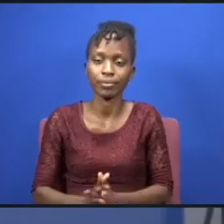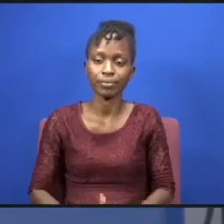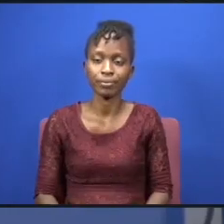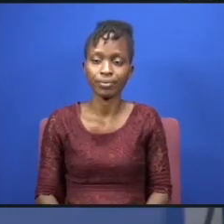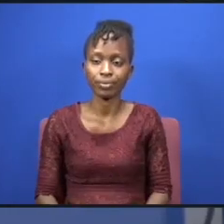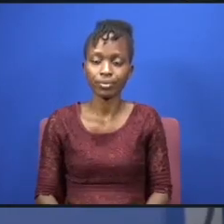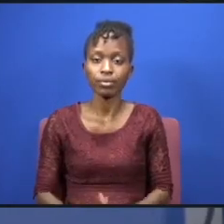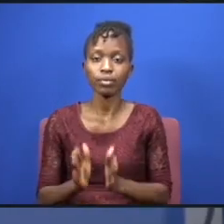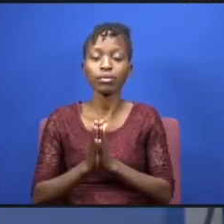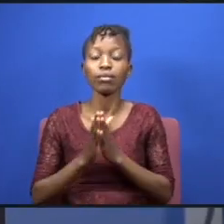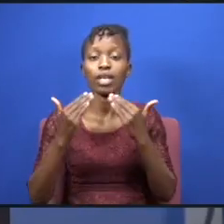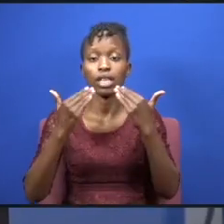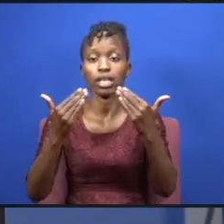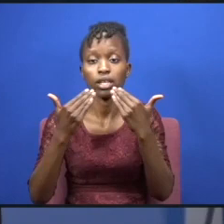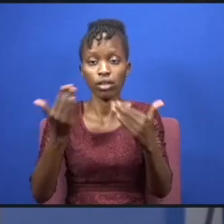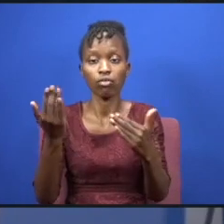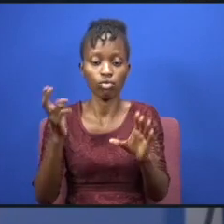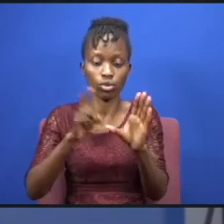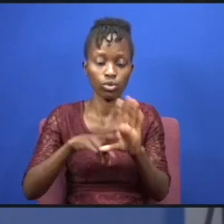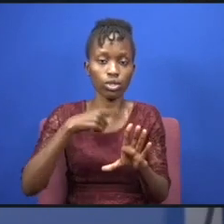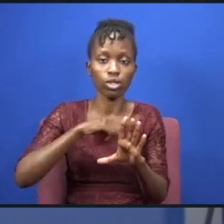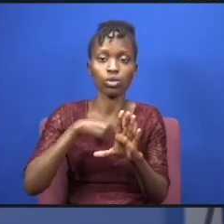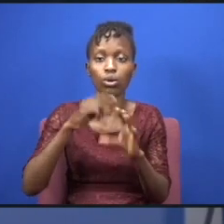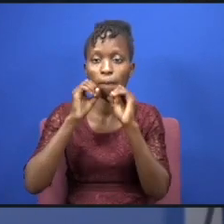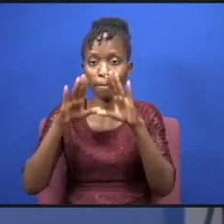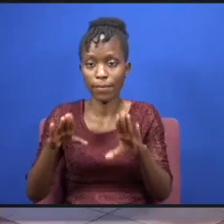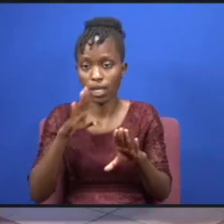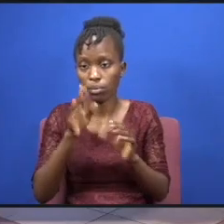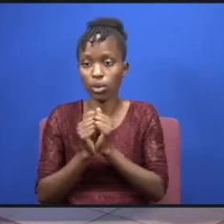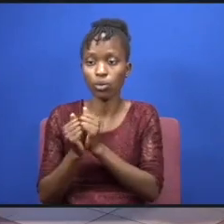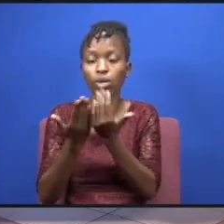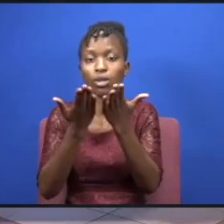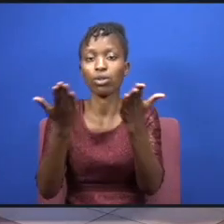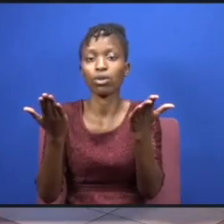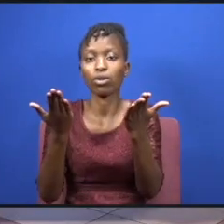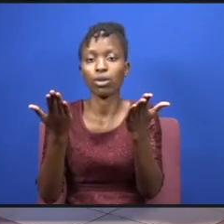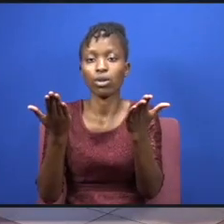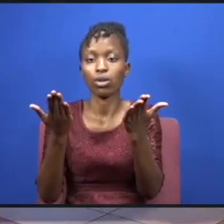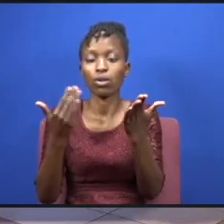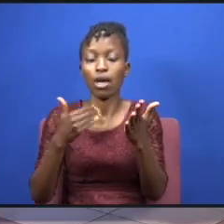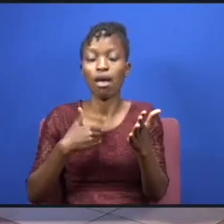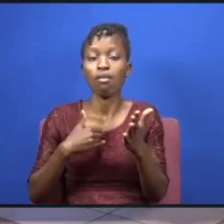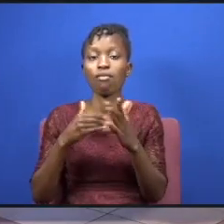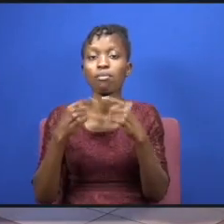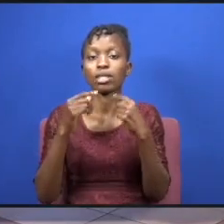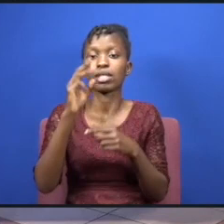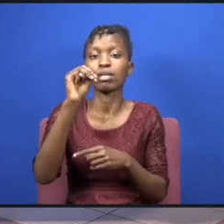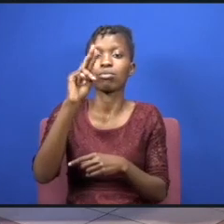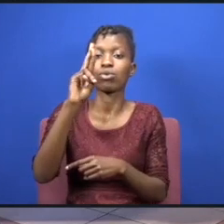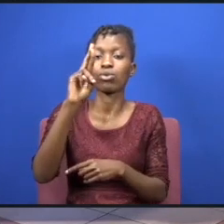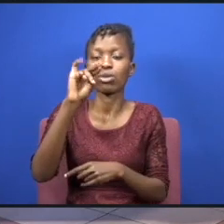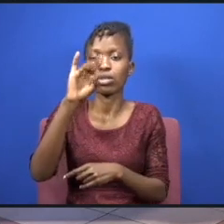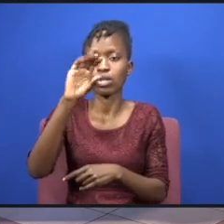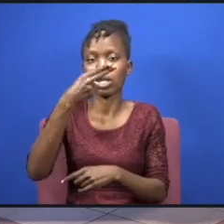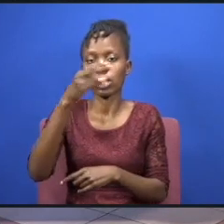Amen. Thank you very much for joining us today. We were blessed to be together with you. Together with me was Reverend George Murichu and Reverend Kwame